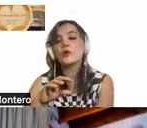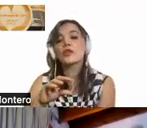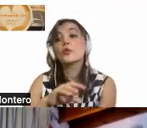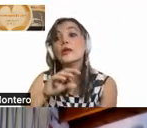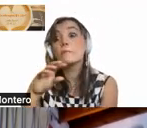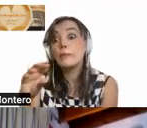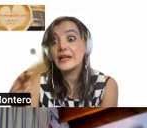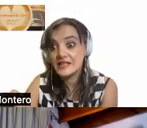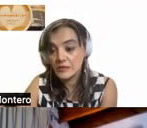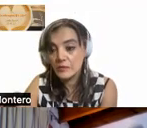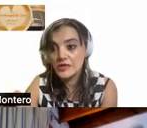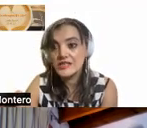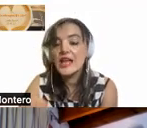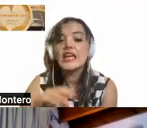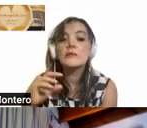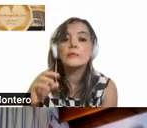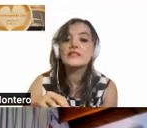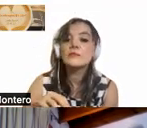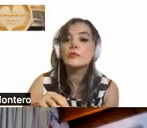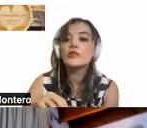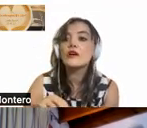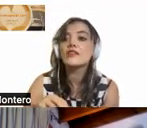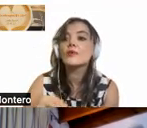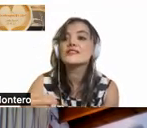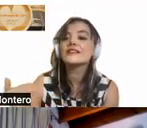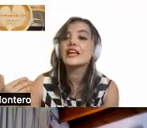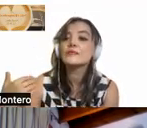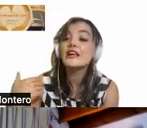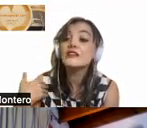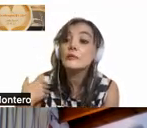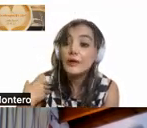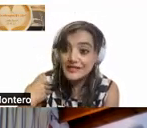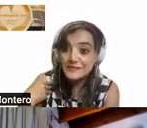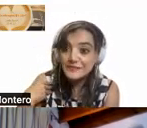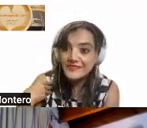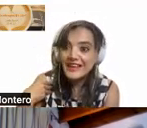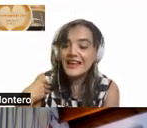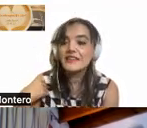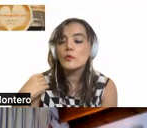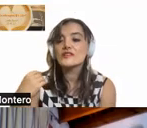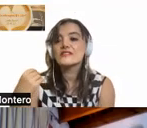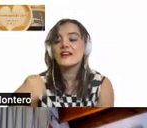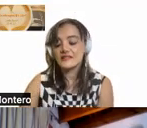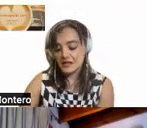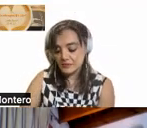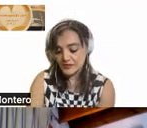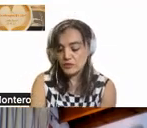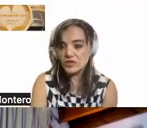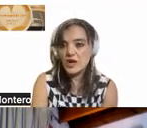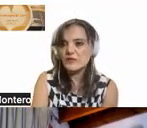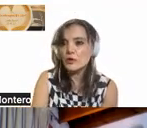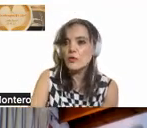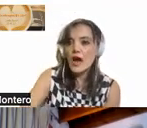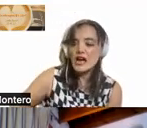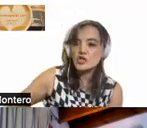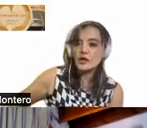to be worked through implicit memories. Implicit memories are the ones that are kept in our bodies. The ones that